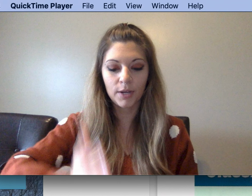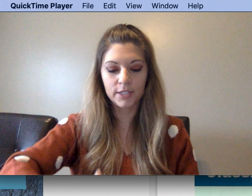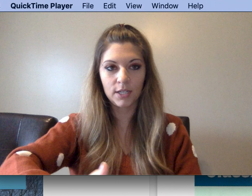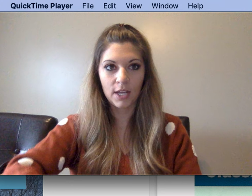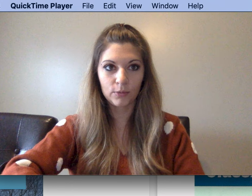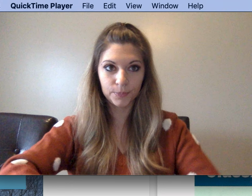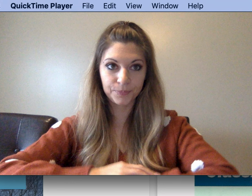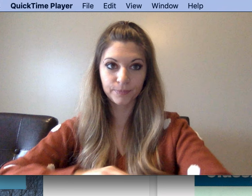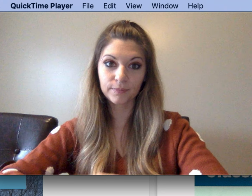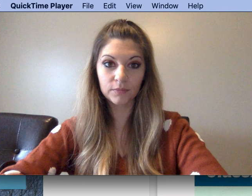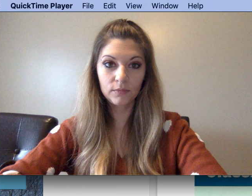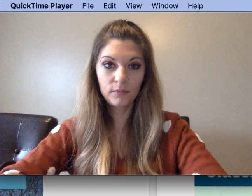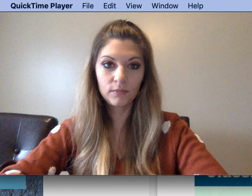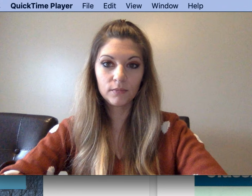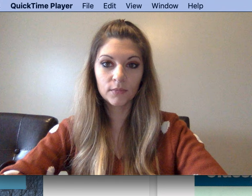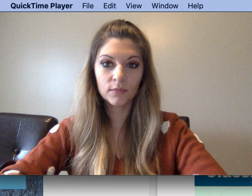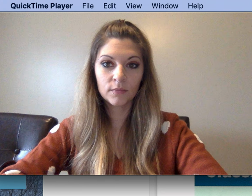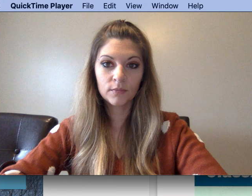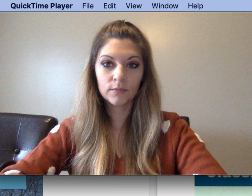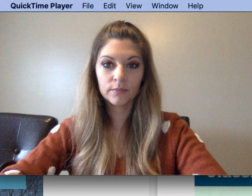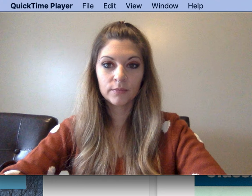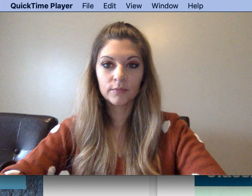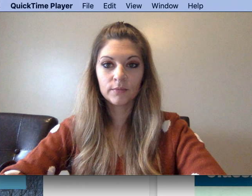and pause it now.